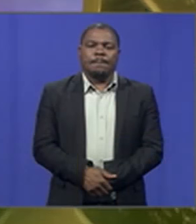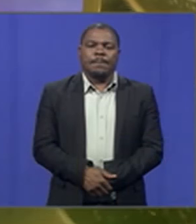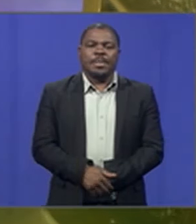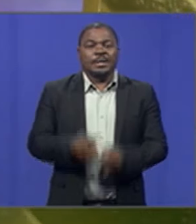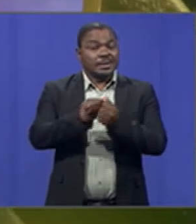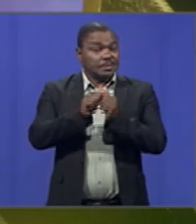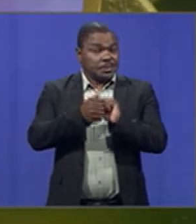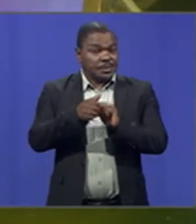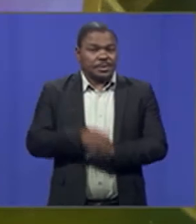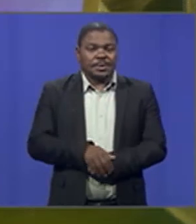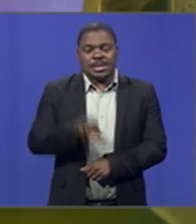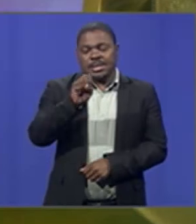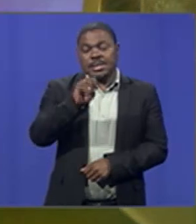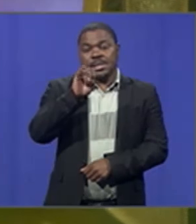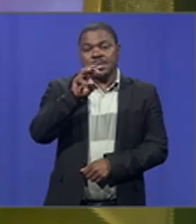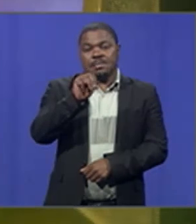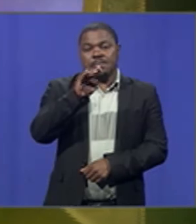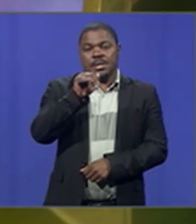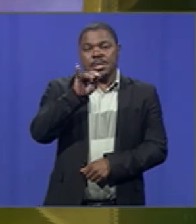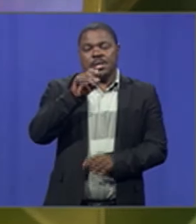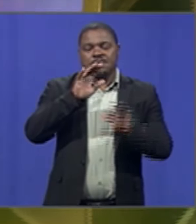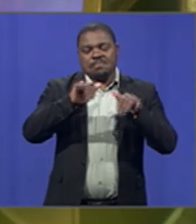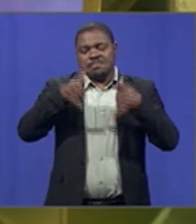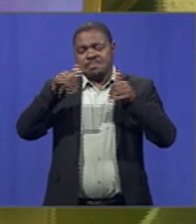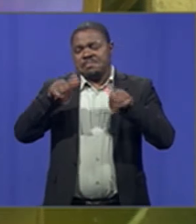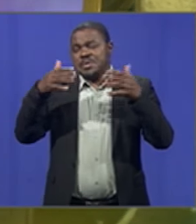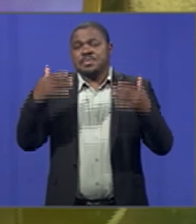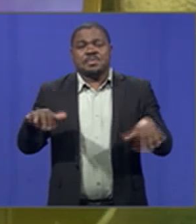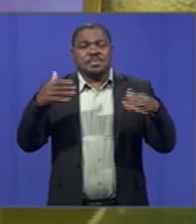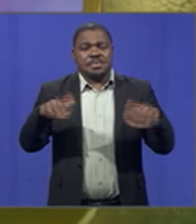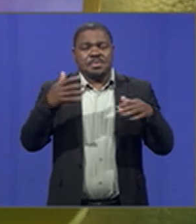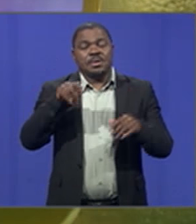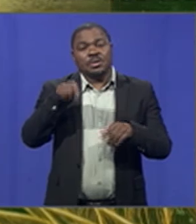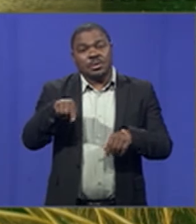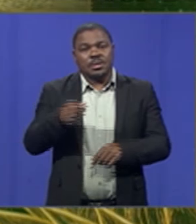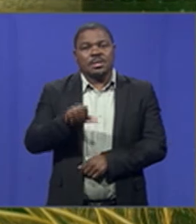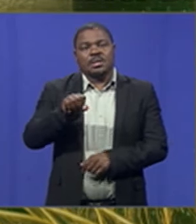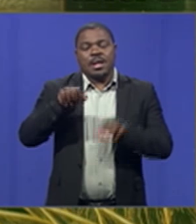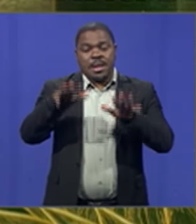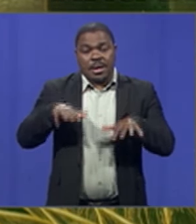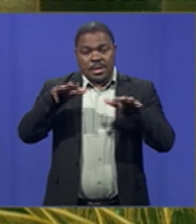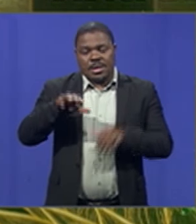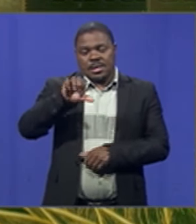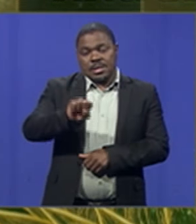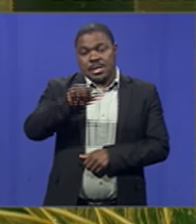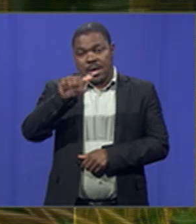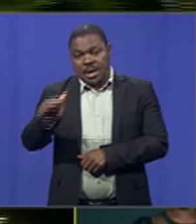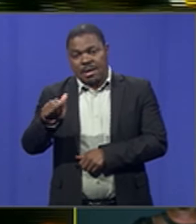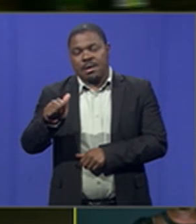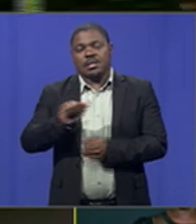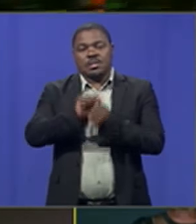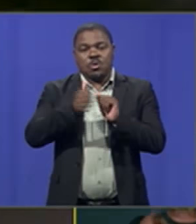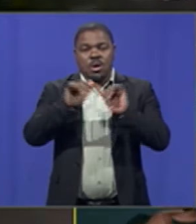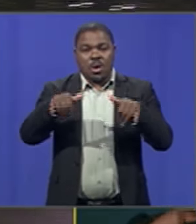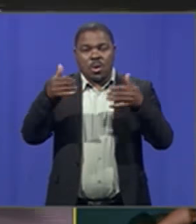Mo go tsa metshameko a ka nne Simbine o iponetse dikgele tse di kwa godimo kwa dikabong tsa metshameko tsa bosomere bongwe tsa Aforika Borwa kwa